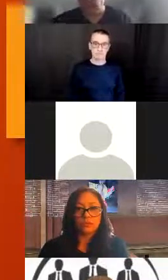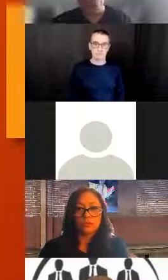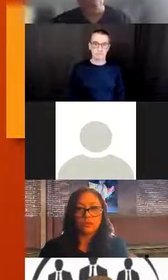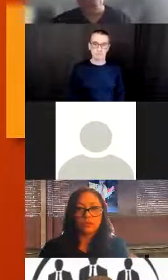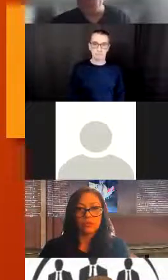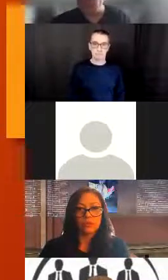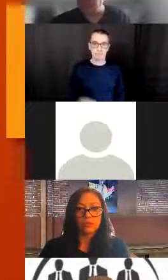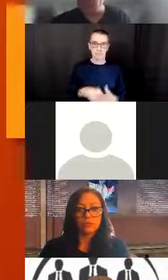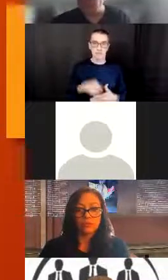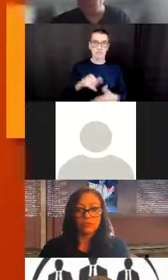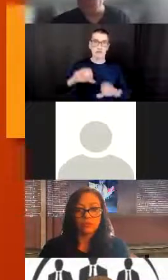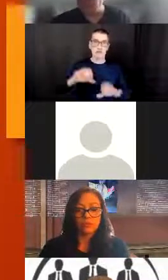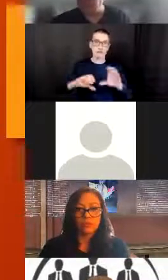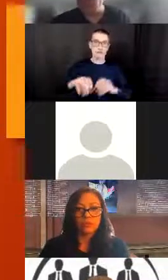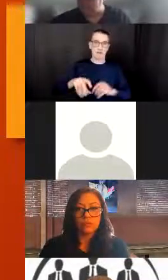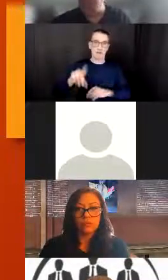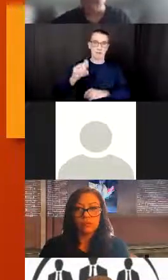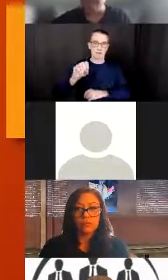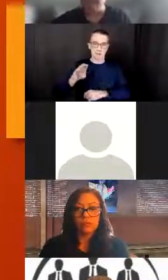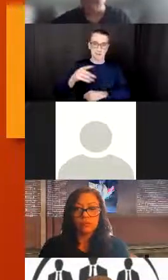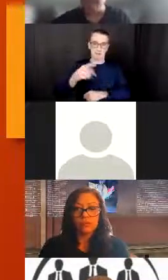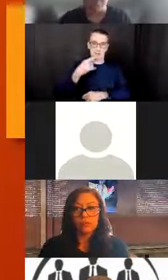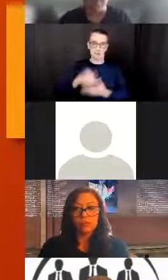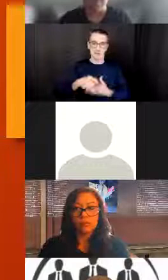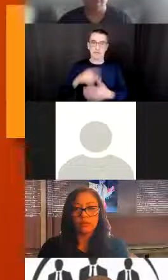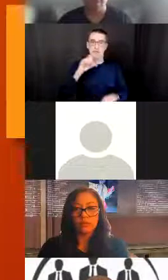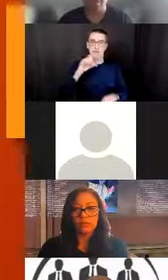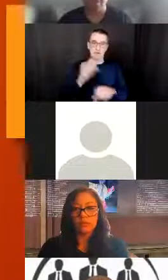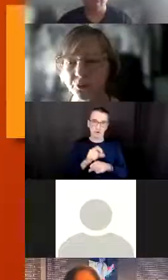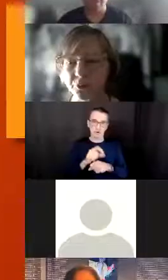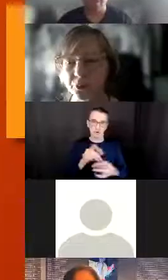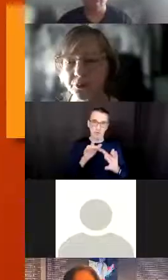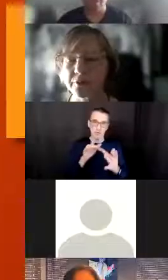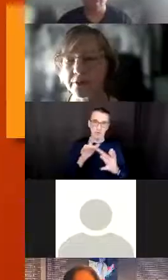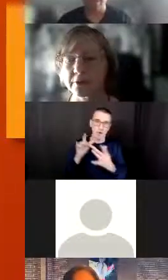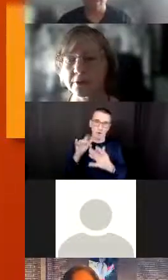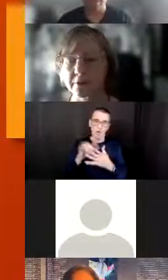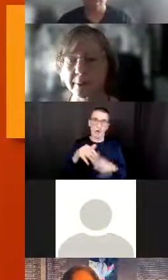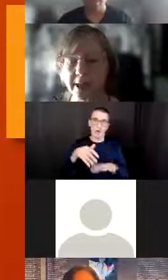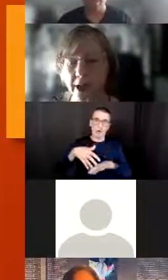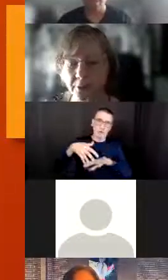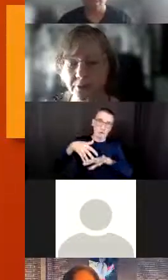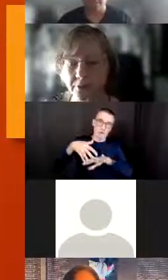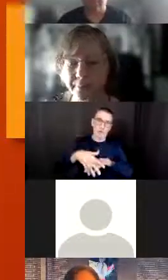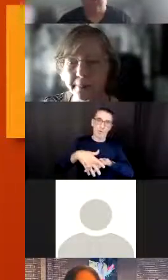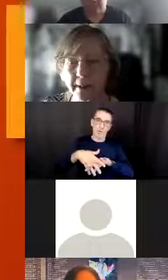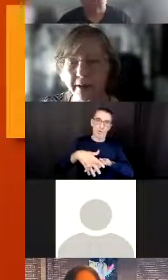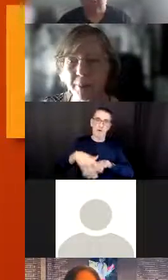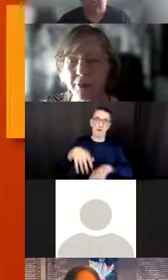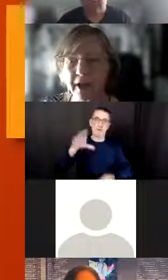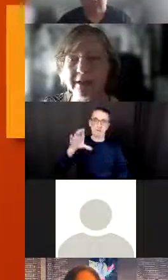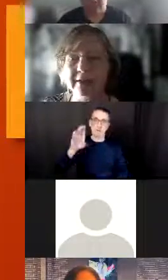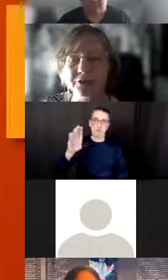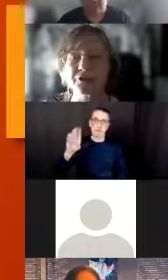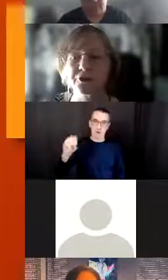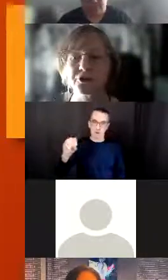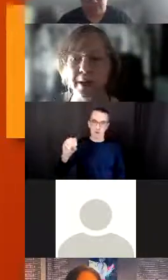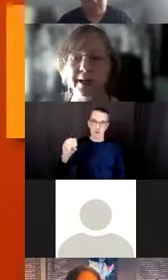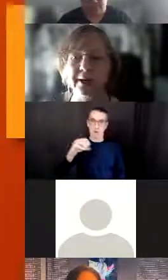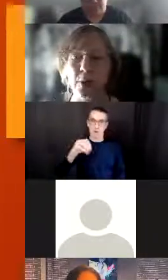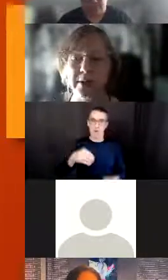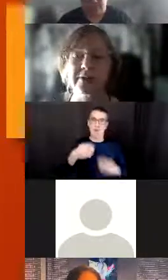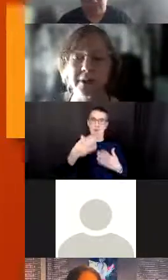In the chat, Deb says, ensure that you reach out to the grassroots CBOs and provide